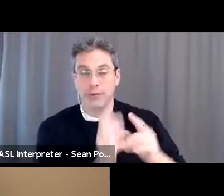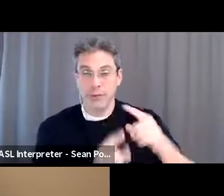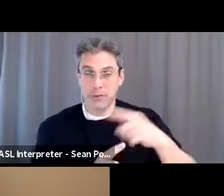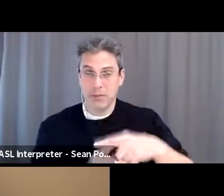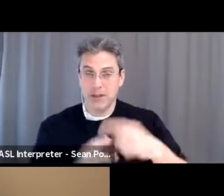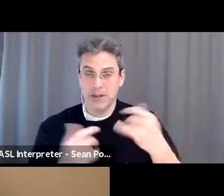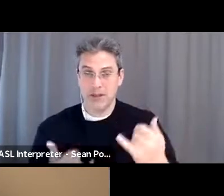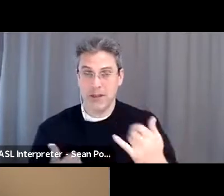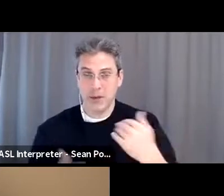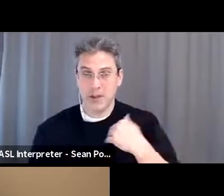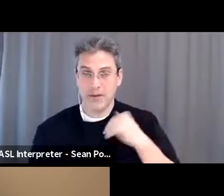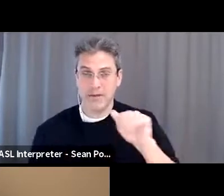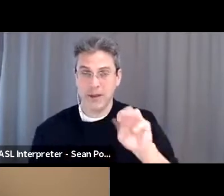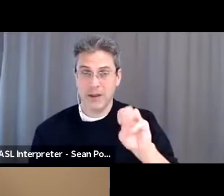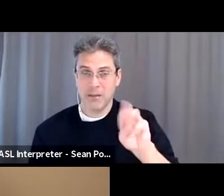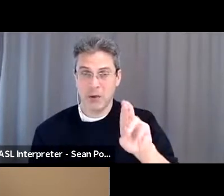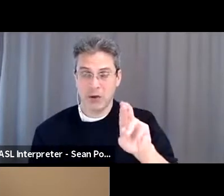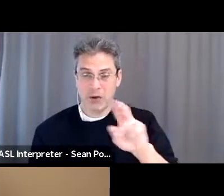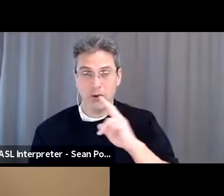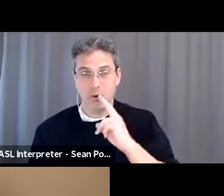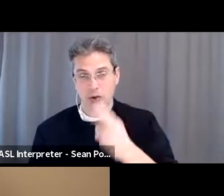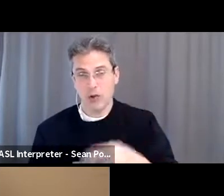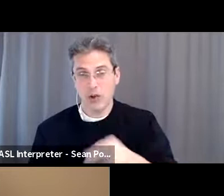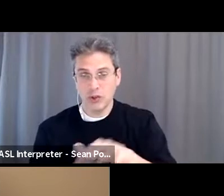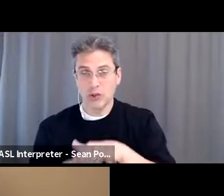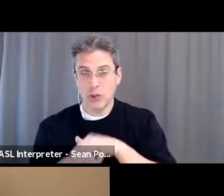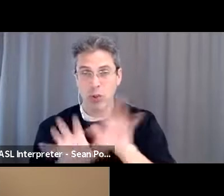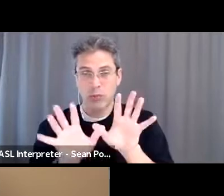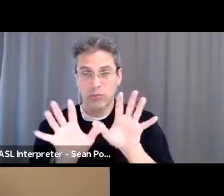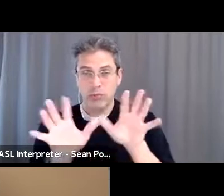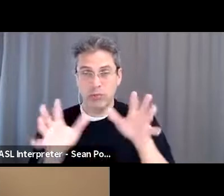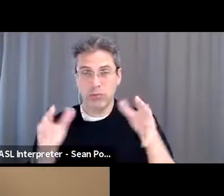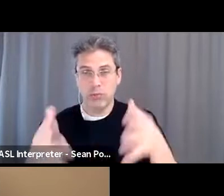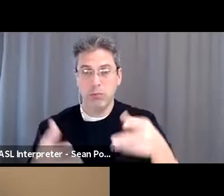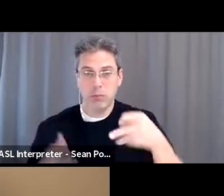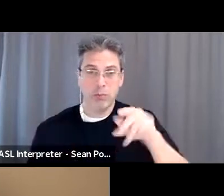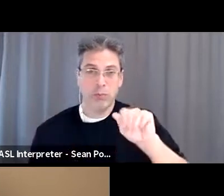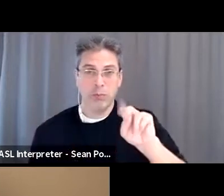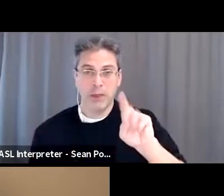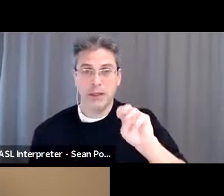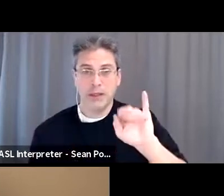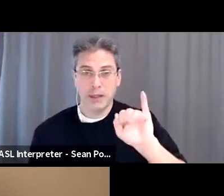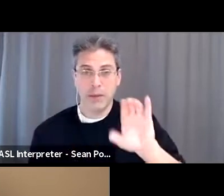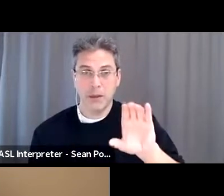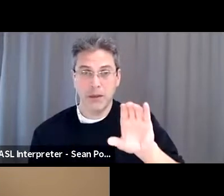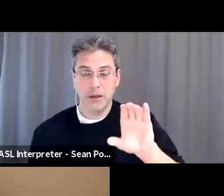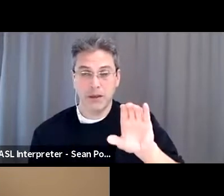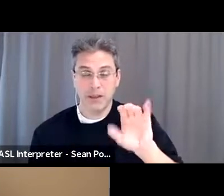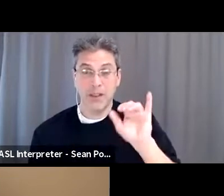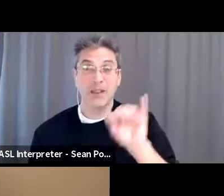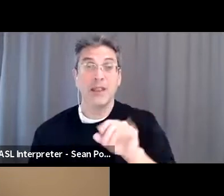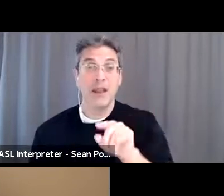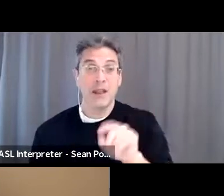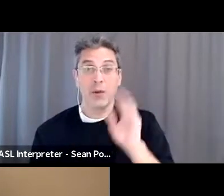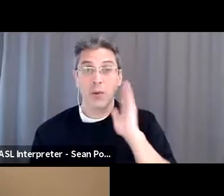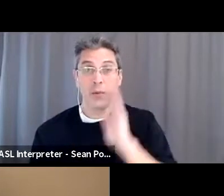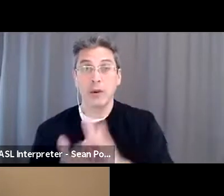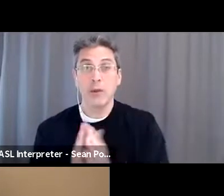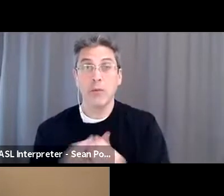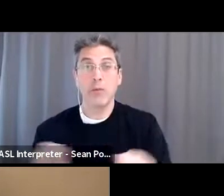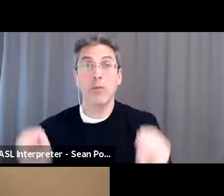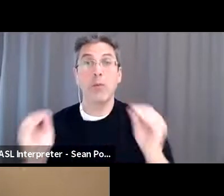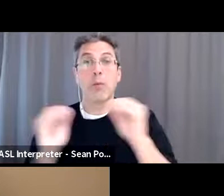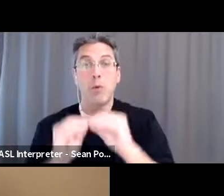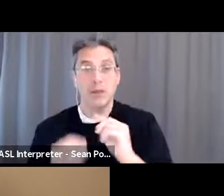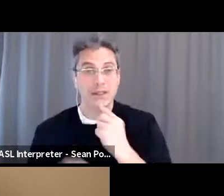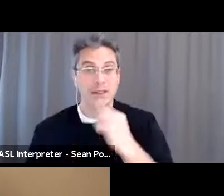of AMR, which will be, if we don't get on top of it, even more serious than COVID-19, this